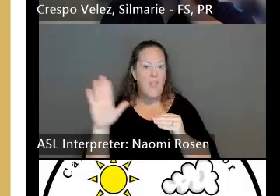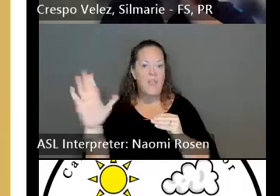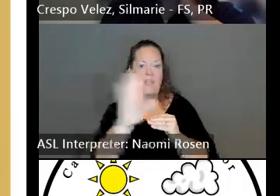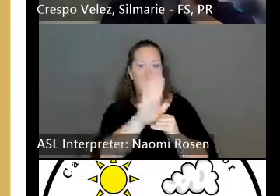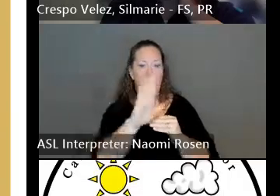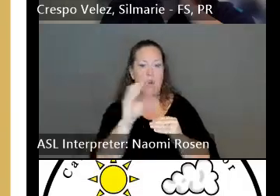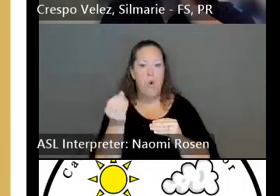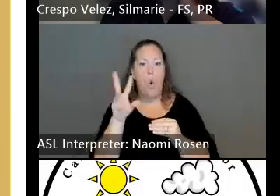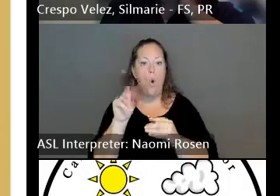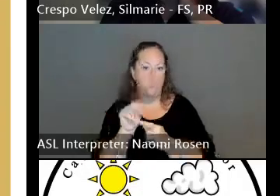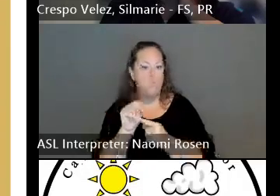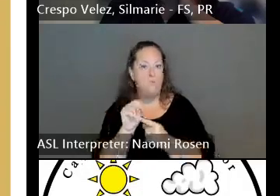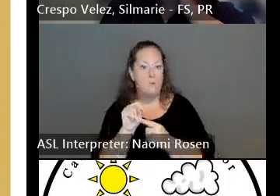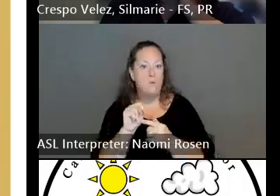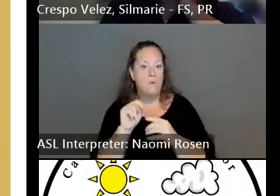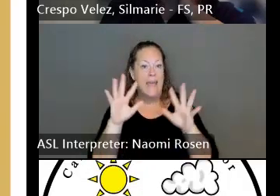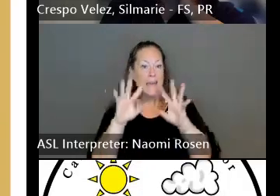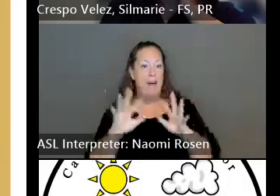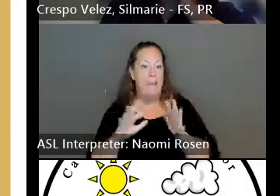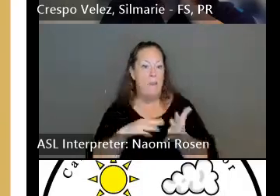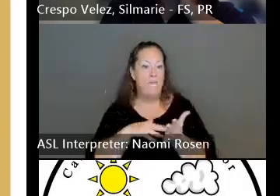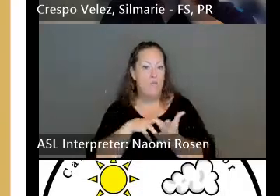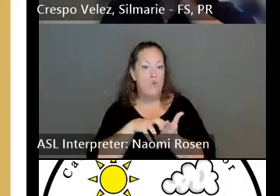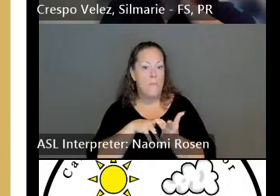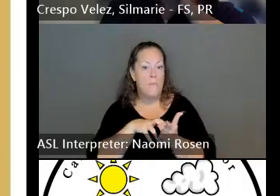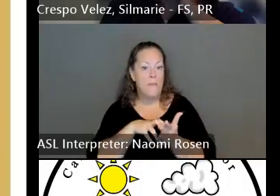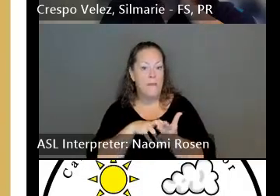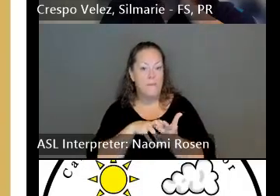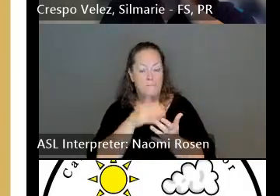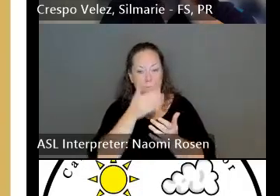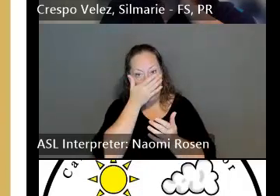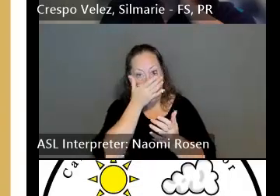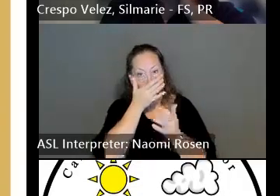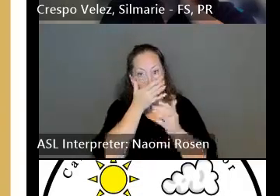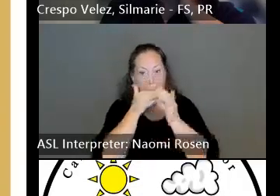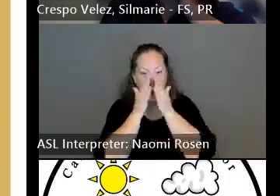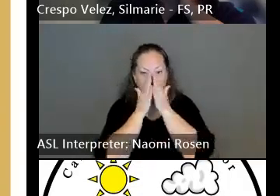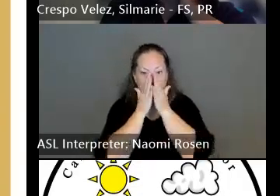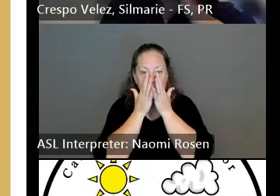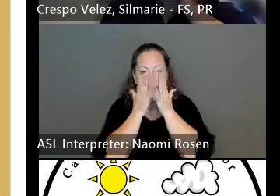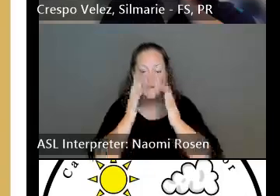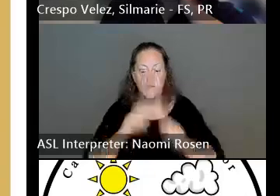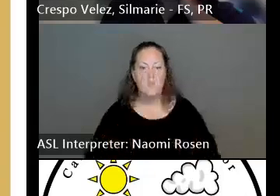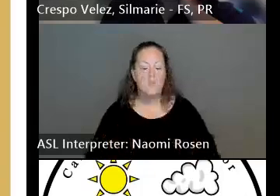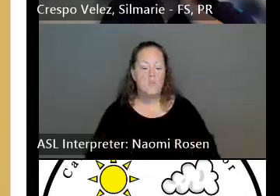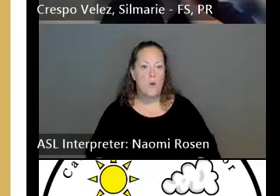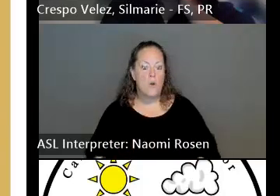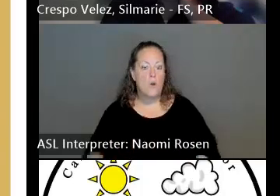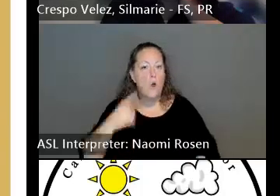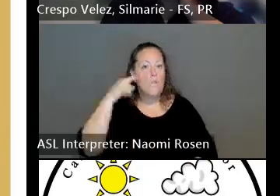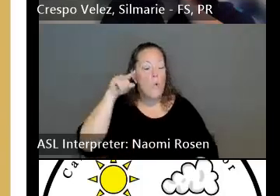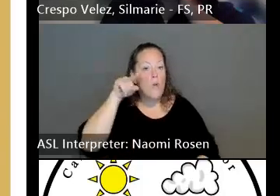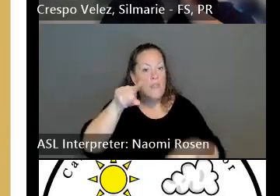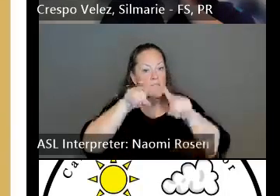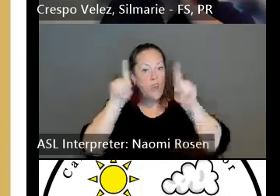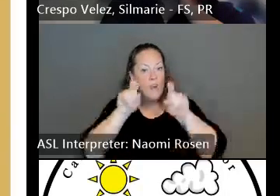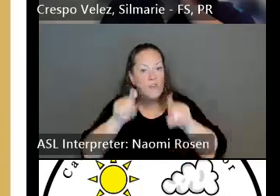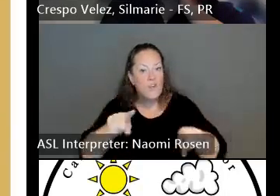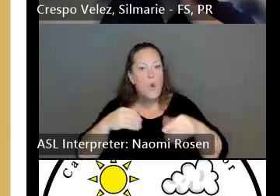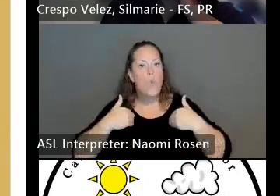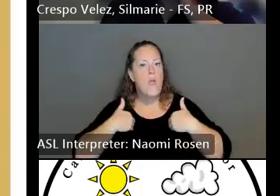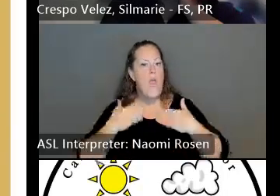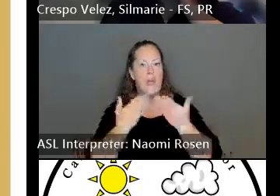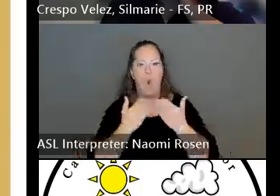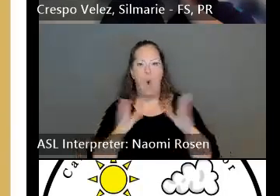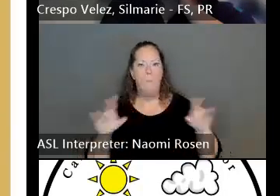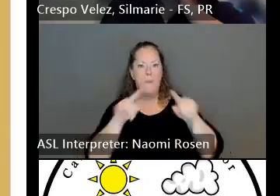climate vulnerabilities. And so on this question, we had an open box where they could tell